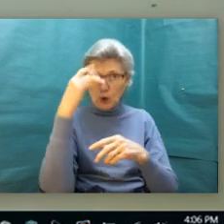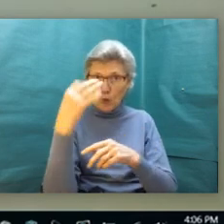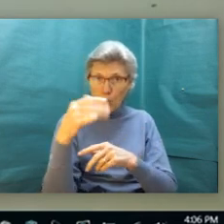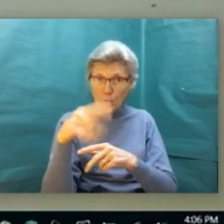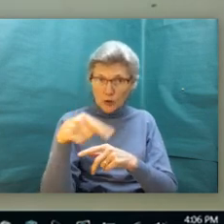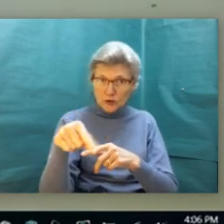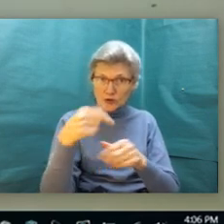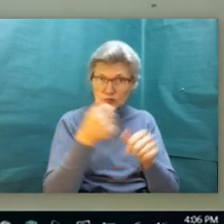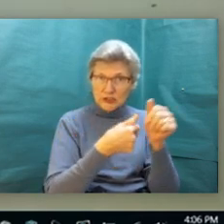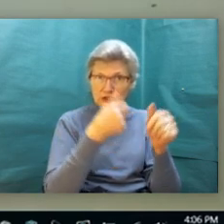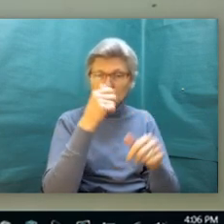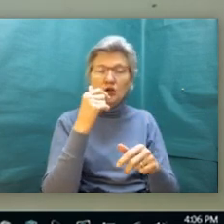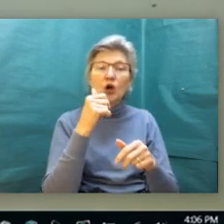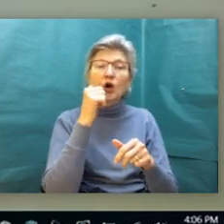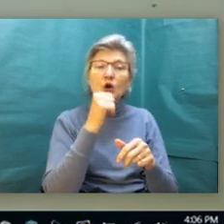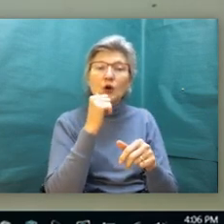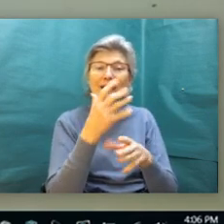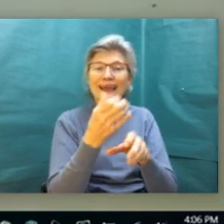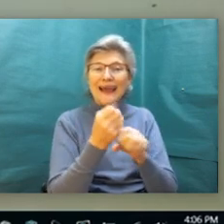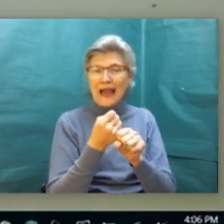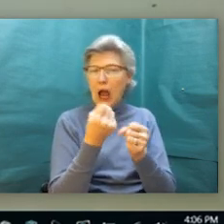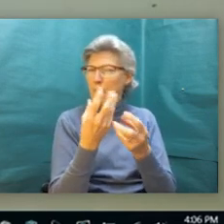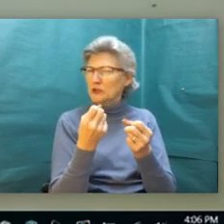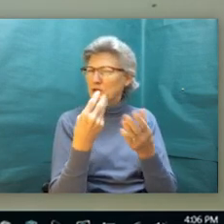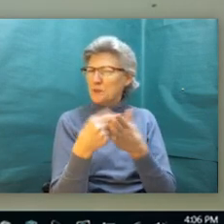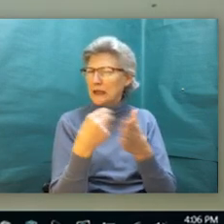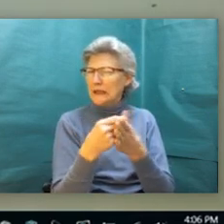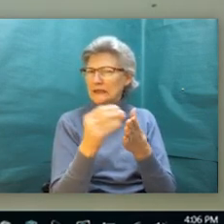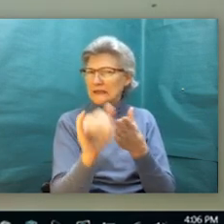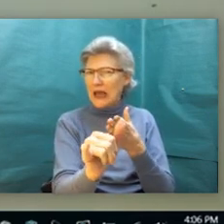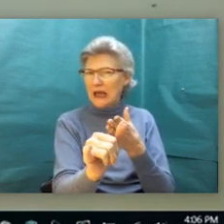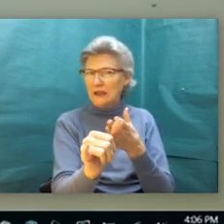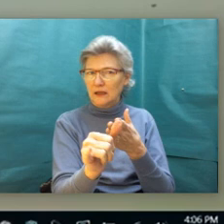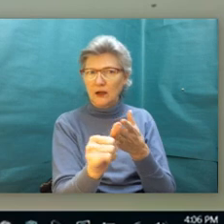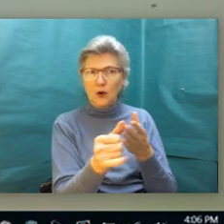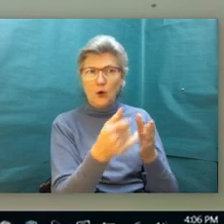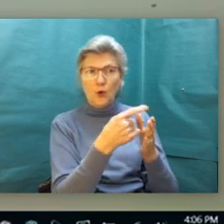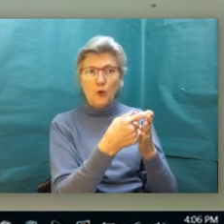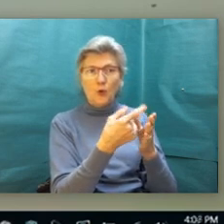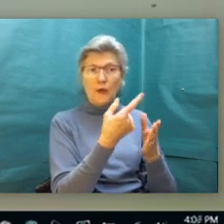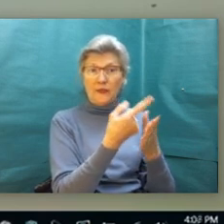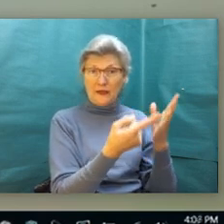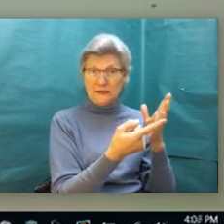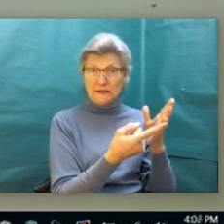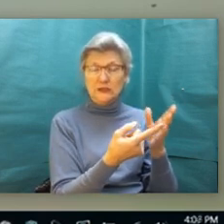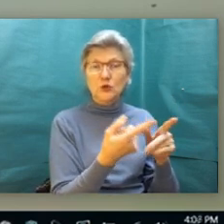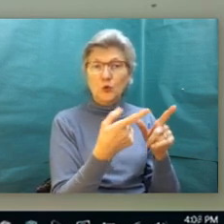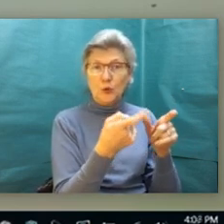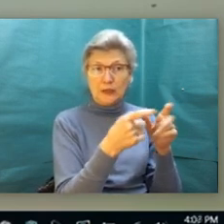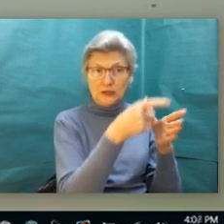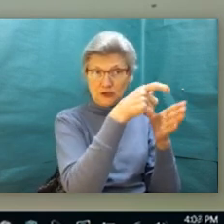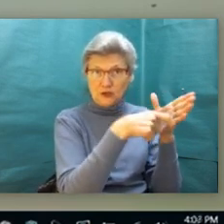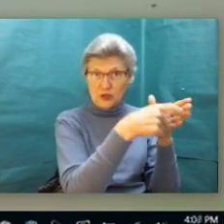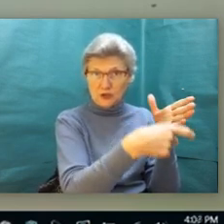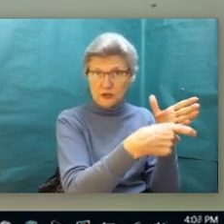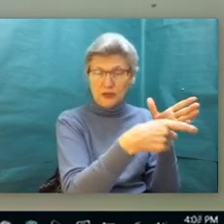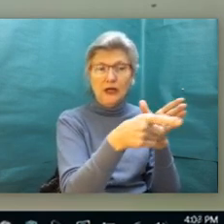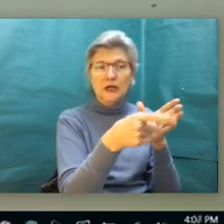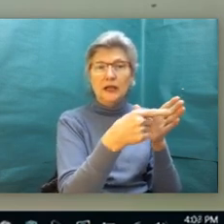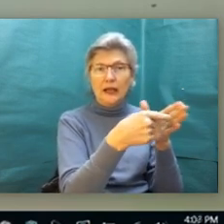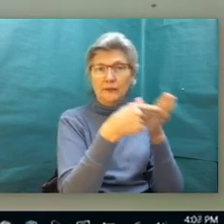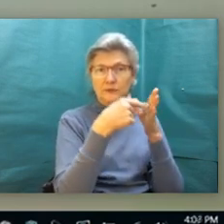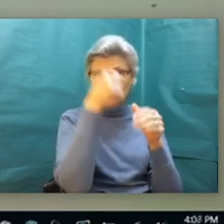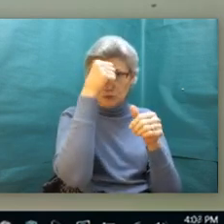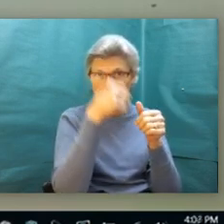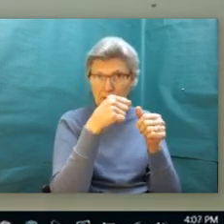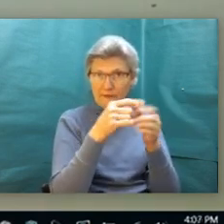this? We've got this quick visual here to help us remember the values of different coins. So we see that